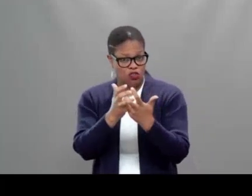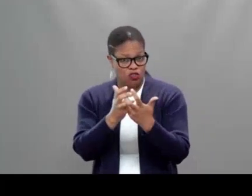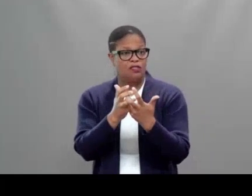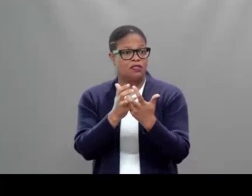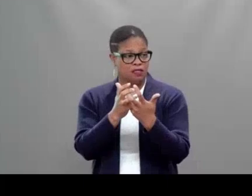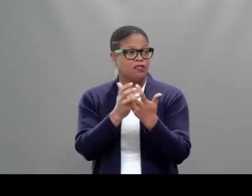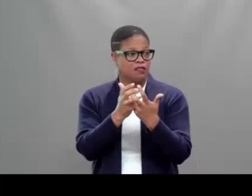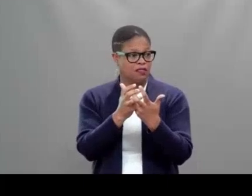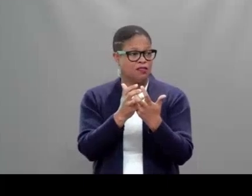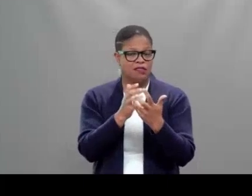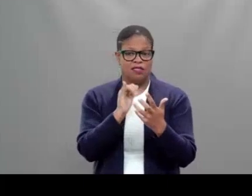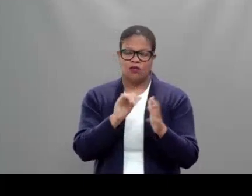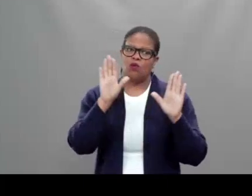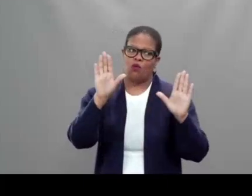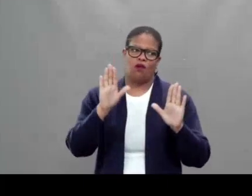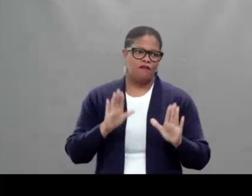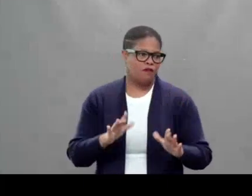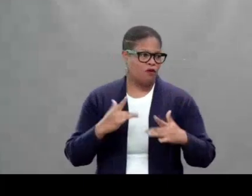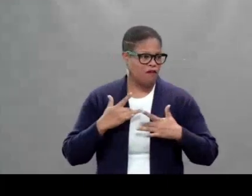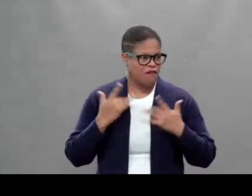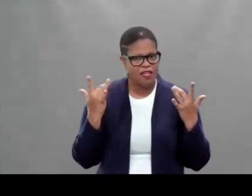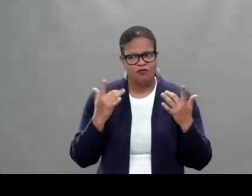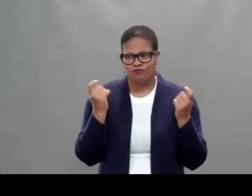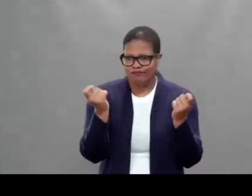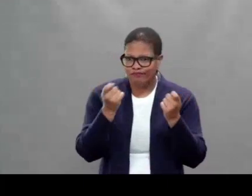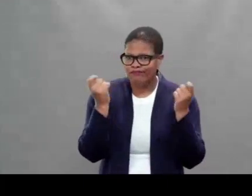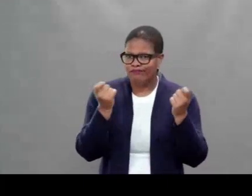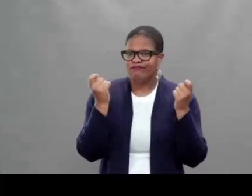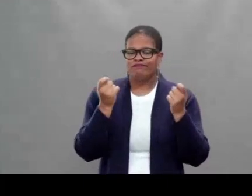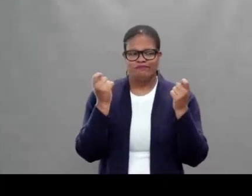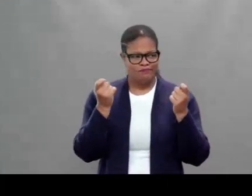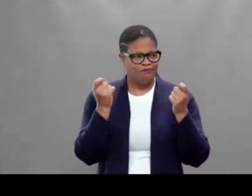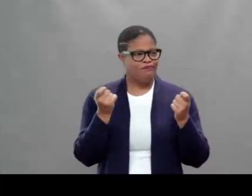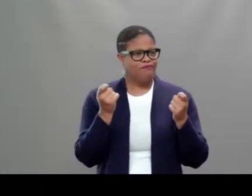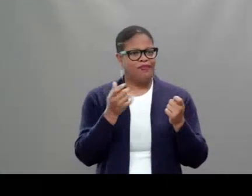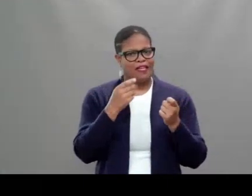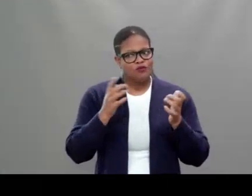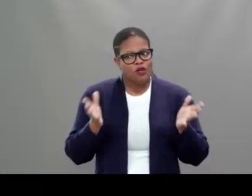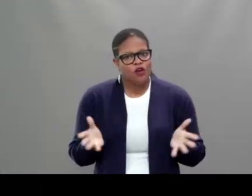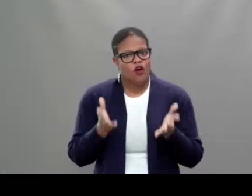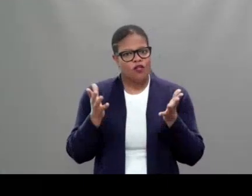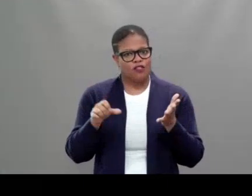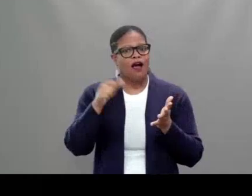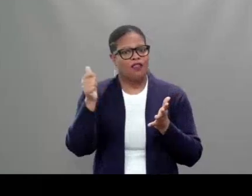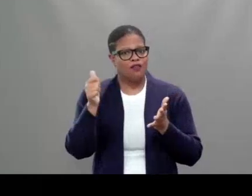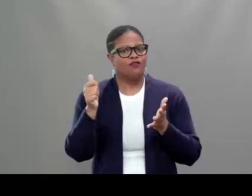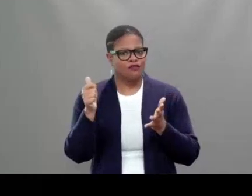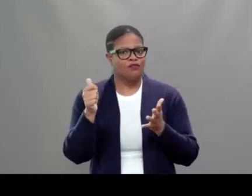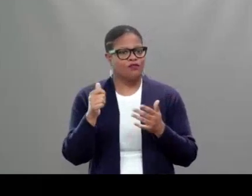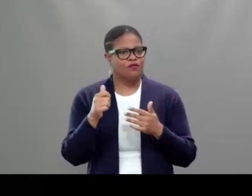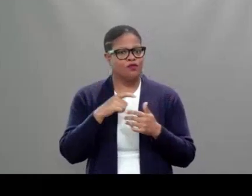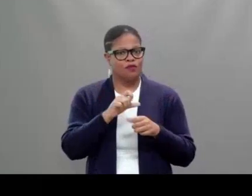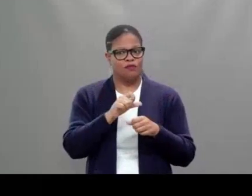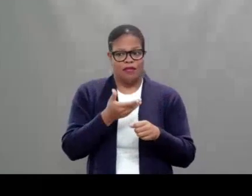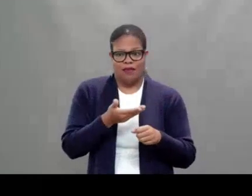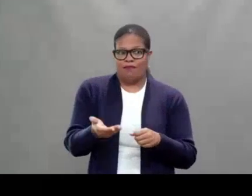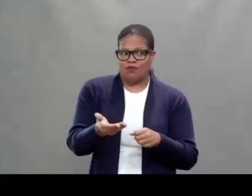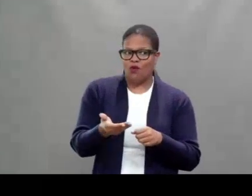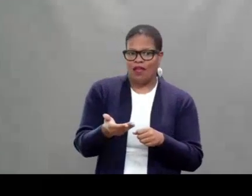And it was, a wonderful event just to celebrate that and to encourage others to